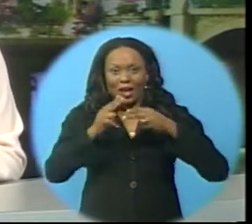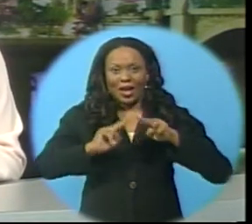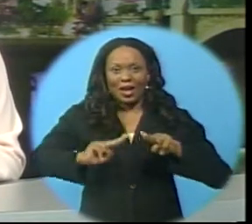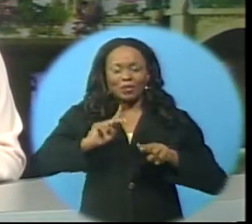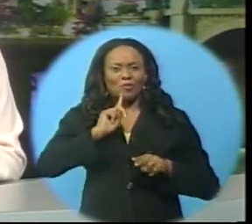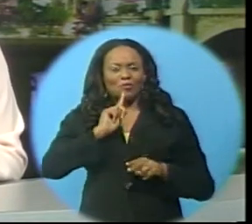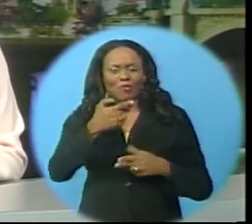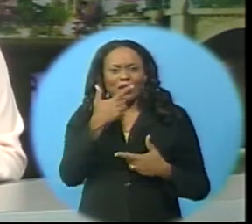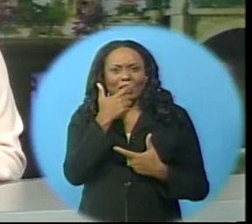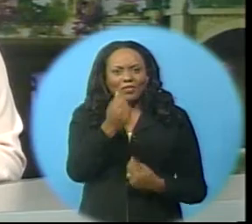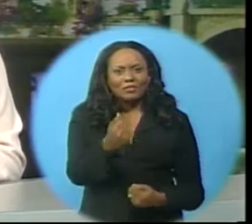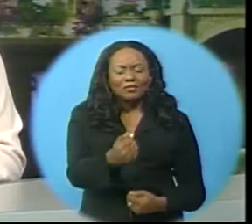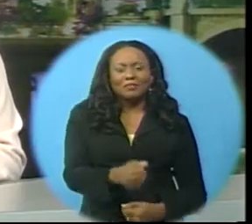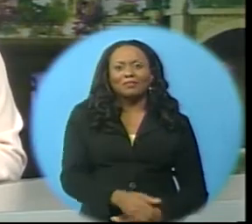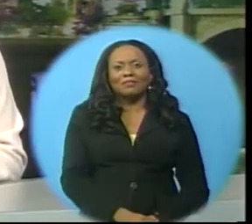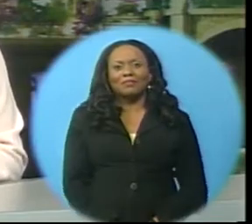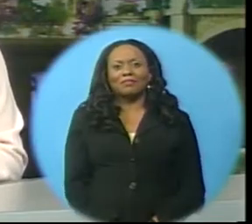effective